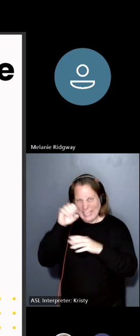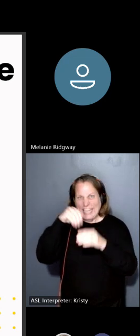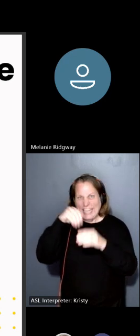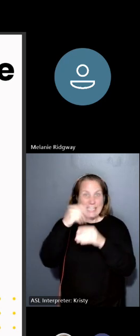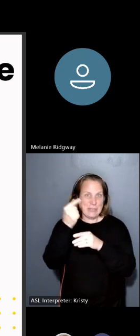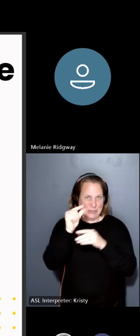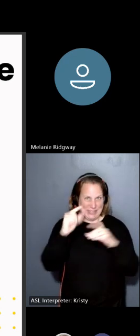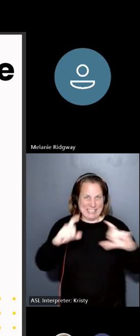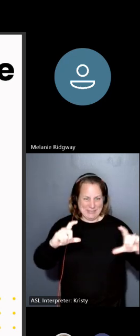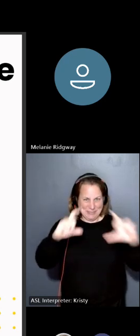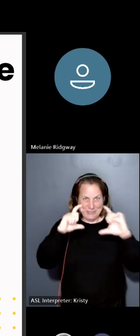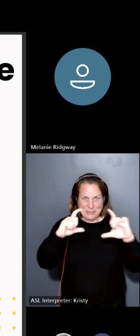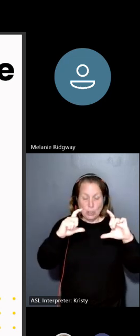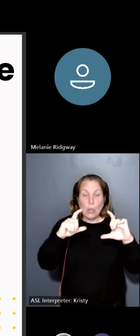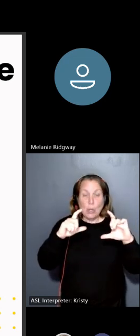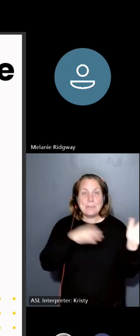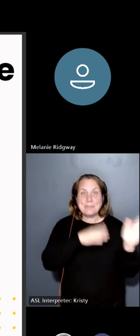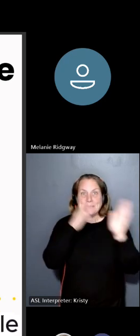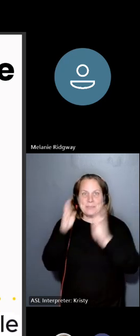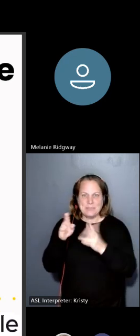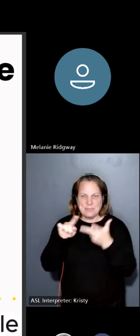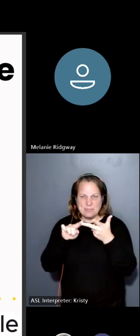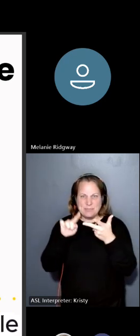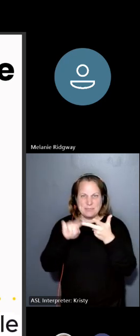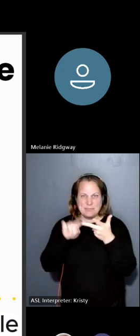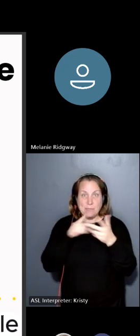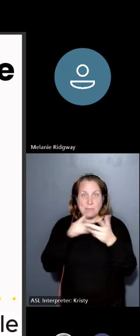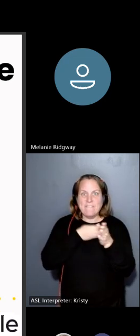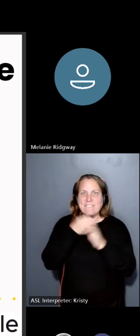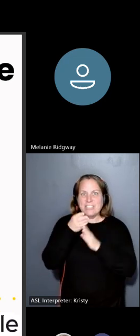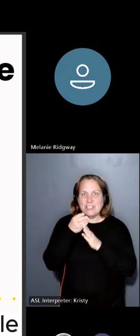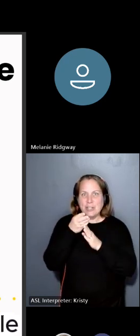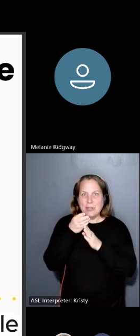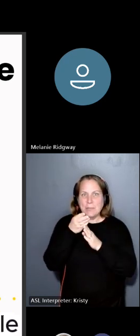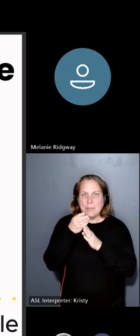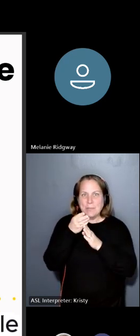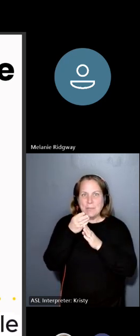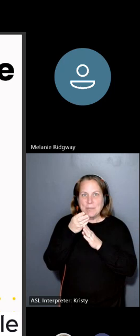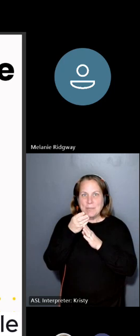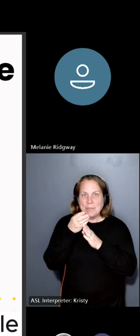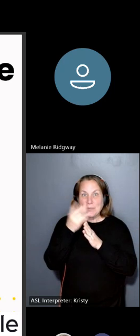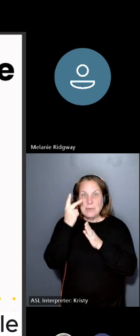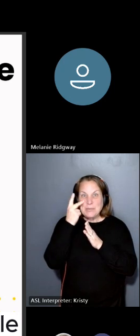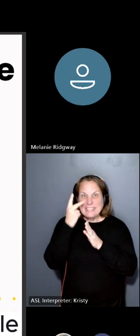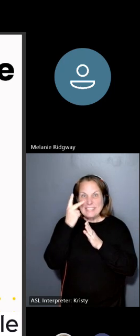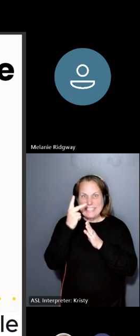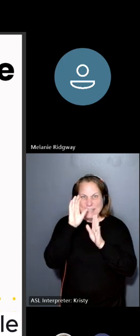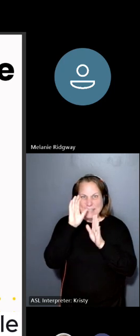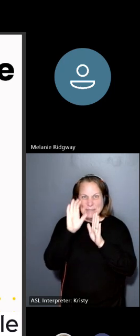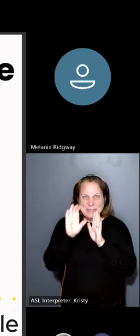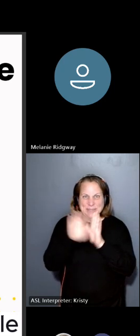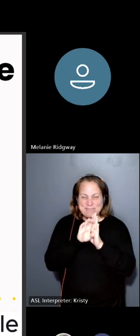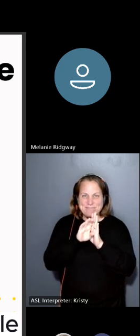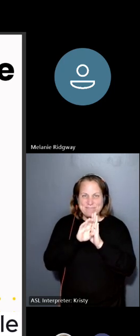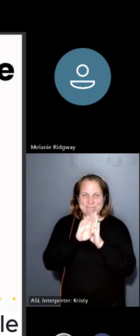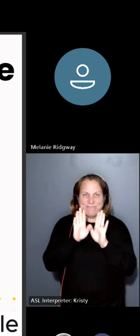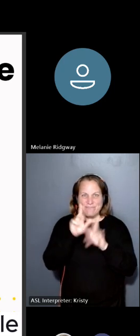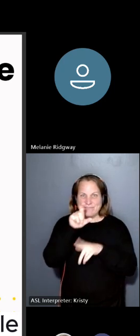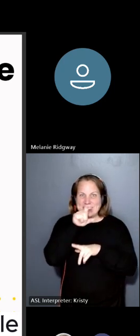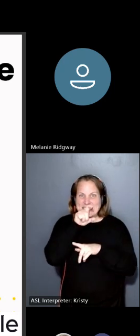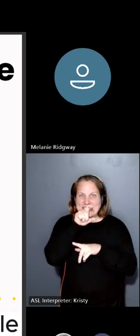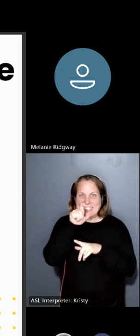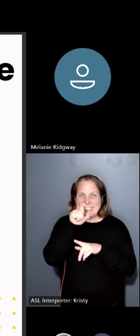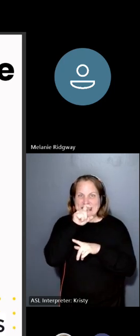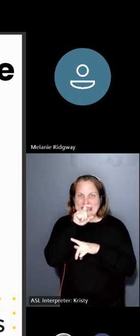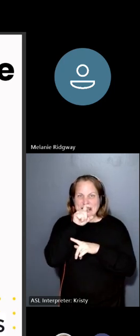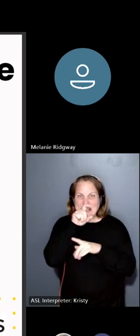And professionalism, we see an image of a white eagle in a blue